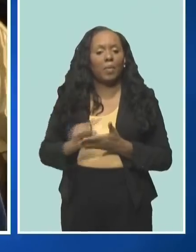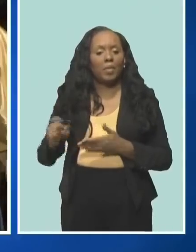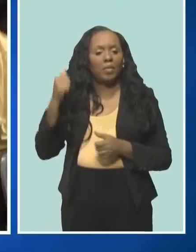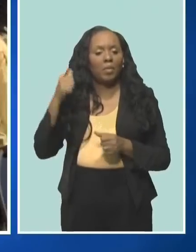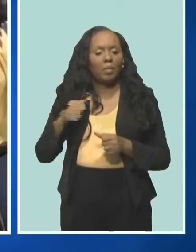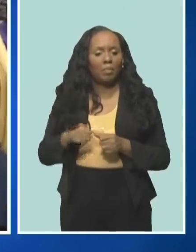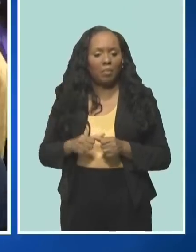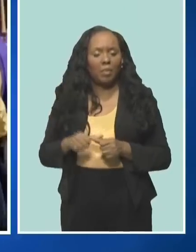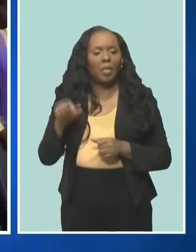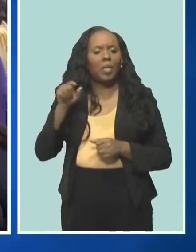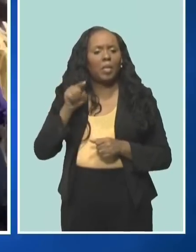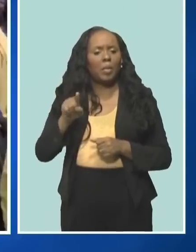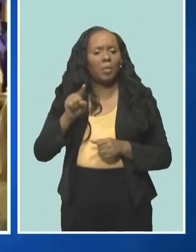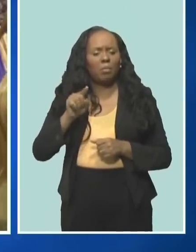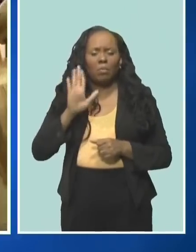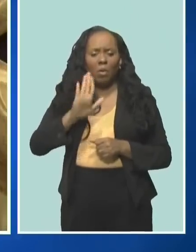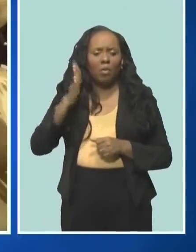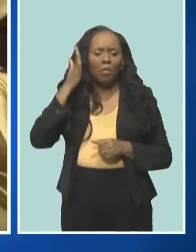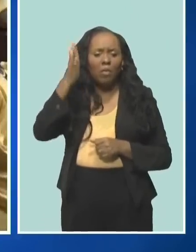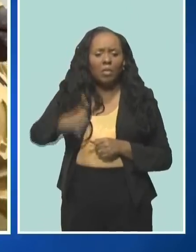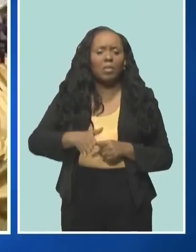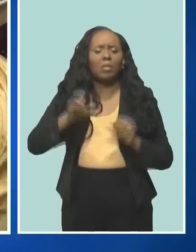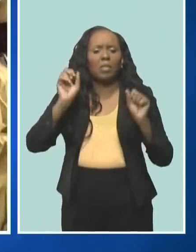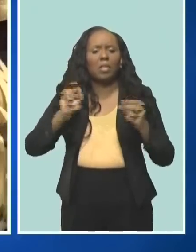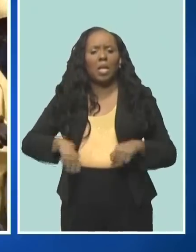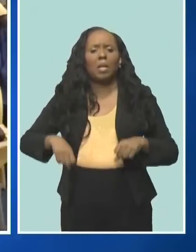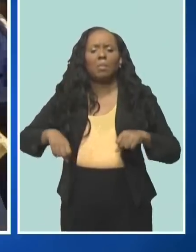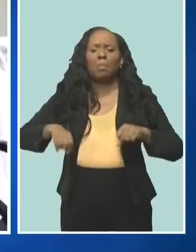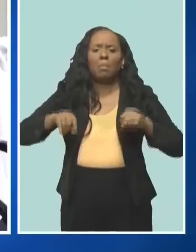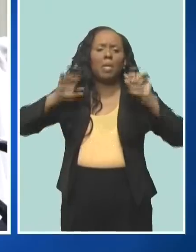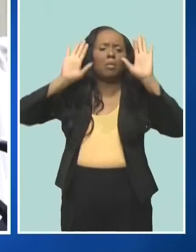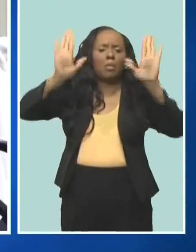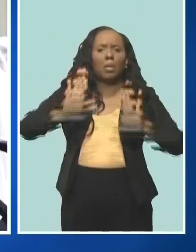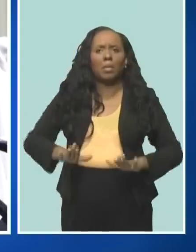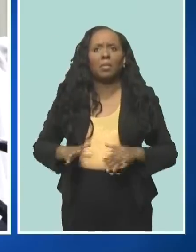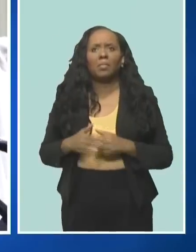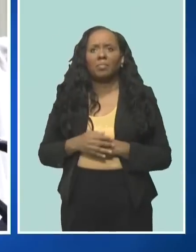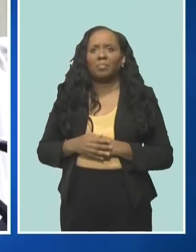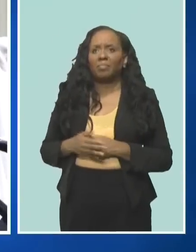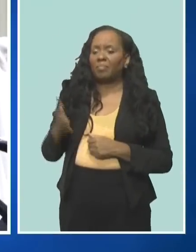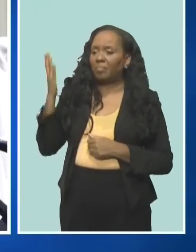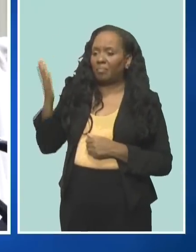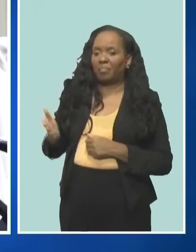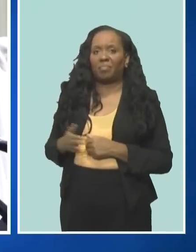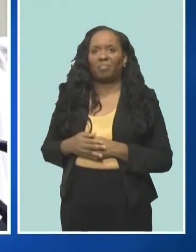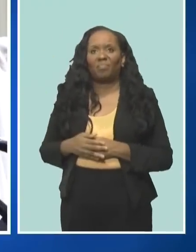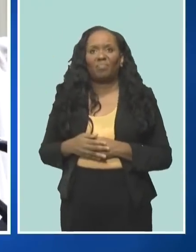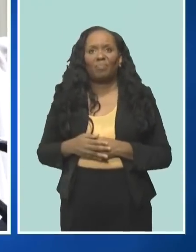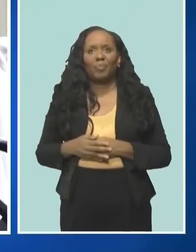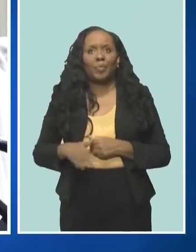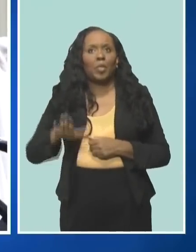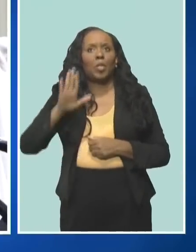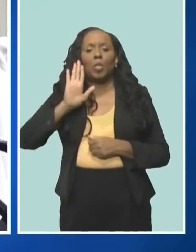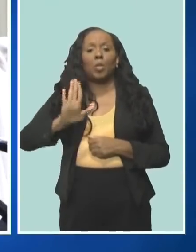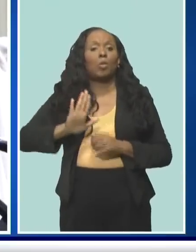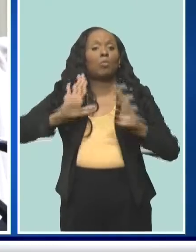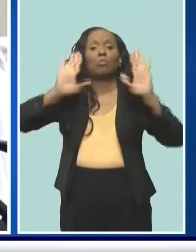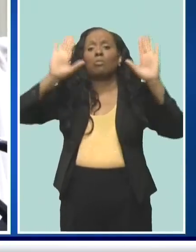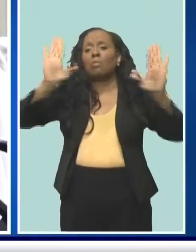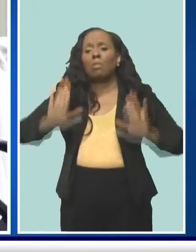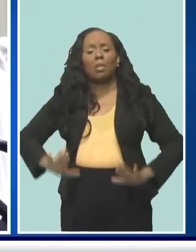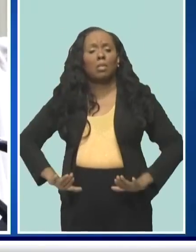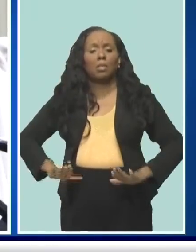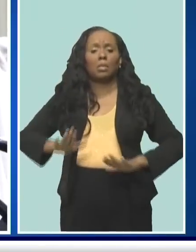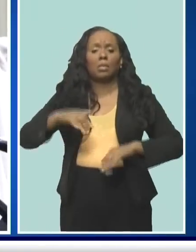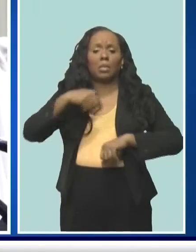are destined for greatness. Your greater is here. Along with your